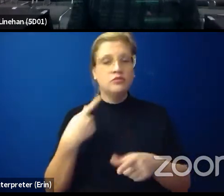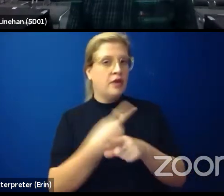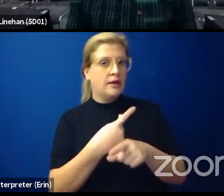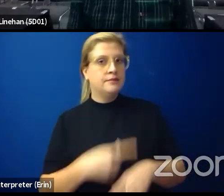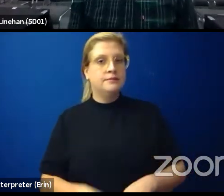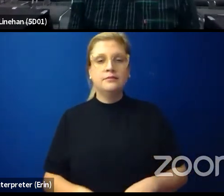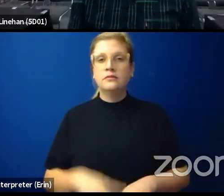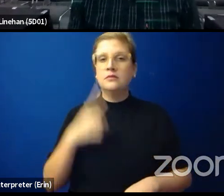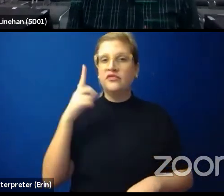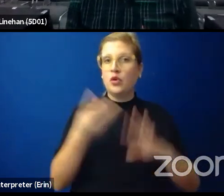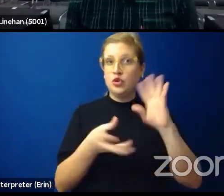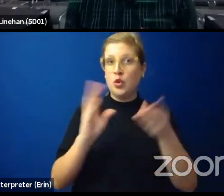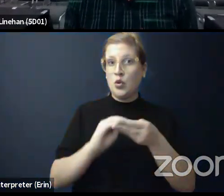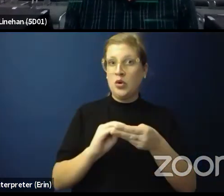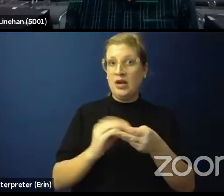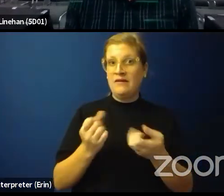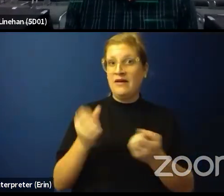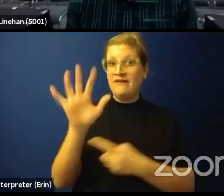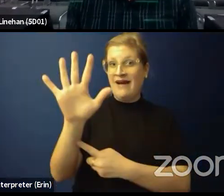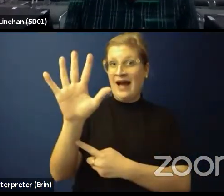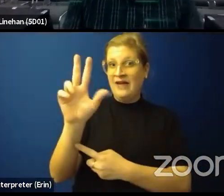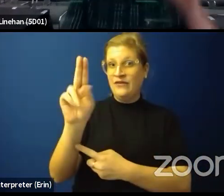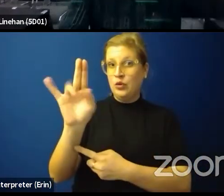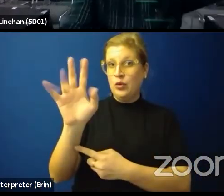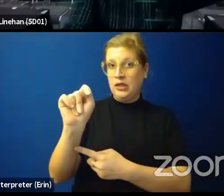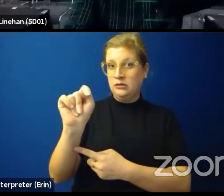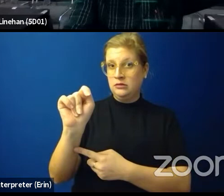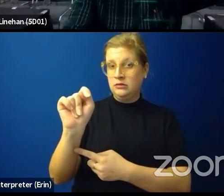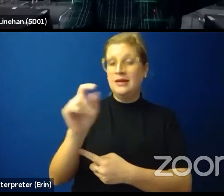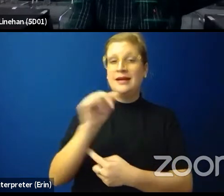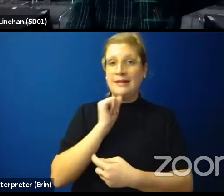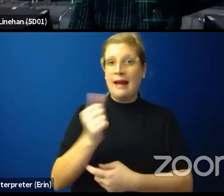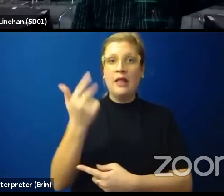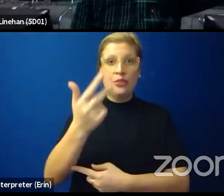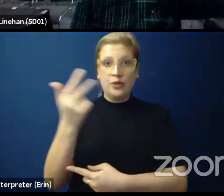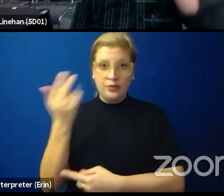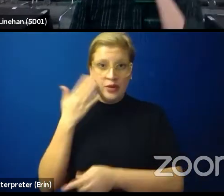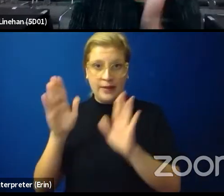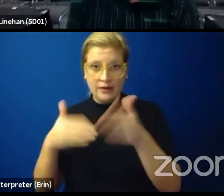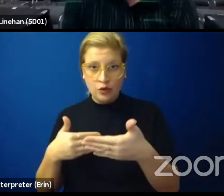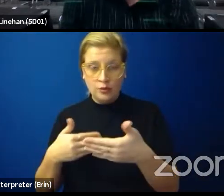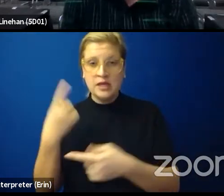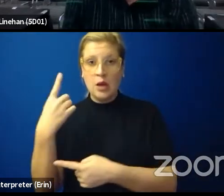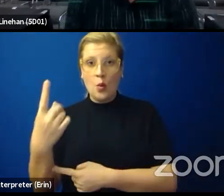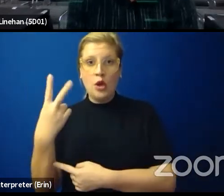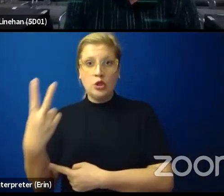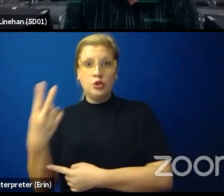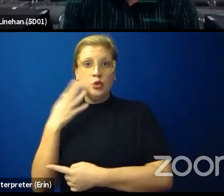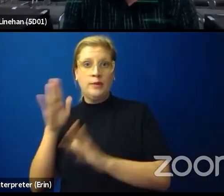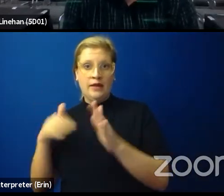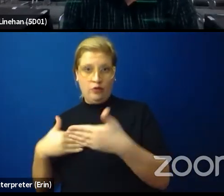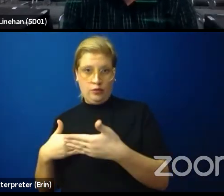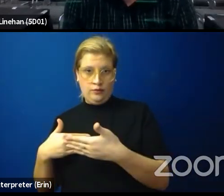for a total of 5 units, rather than 3 3-bedrooms and 1